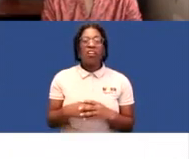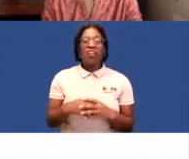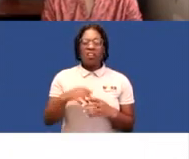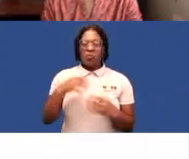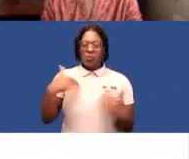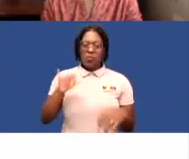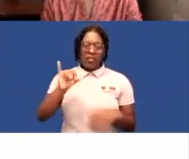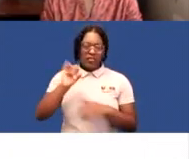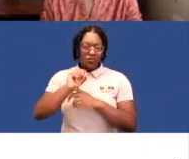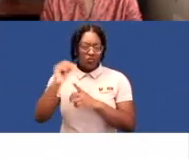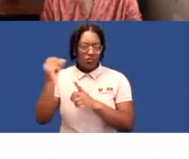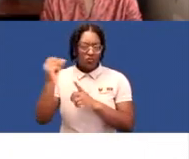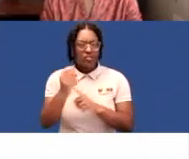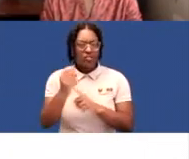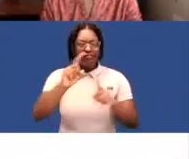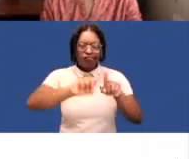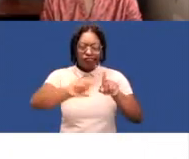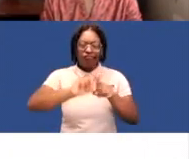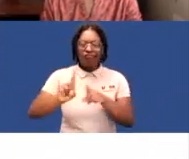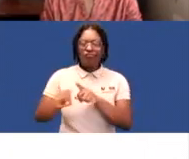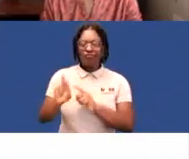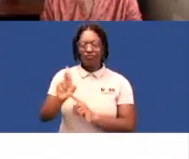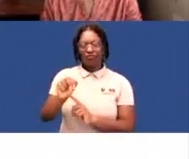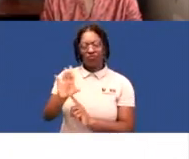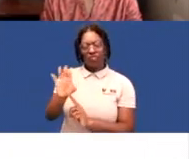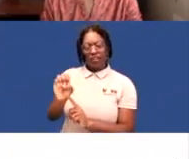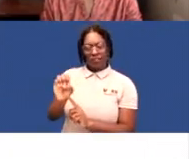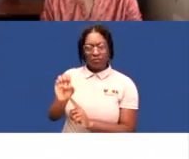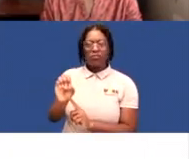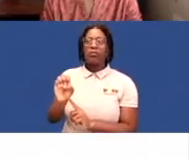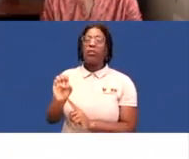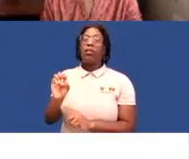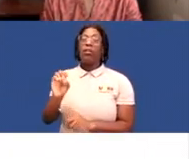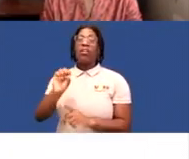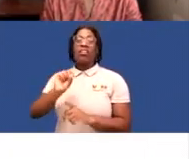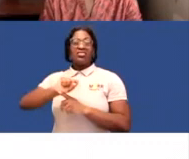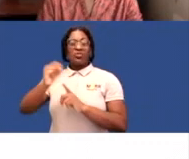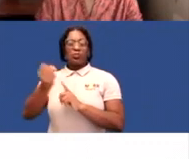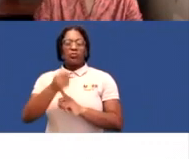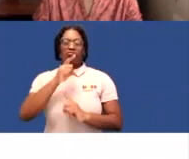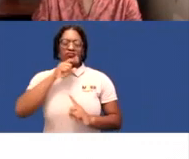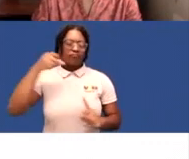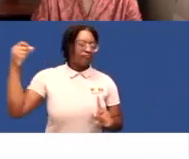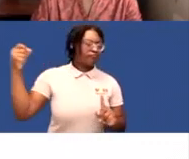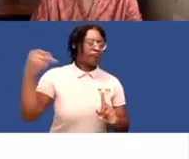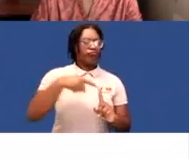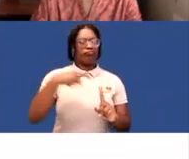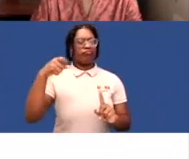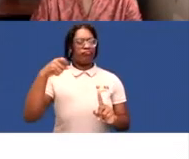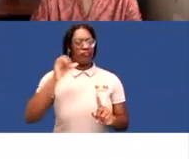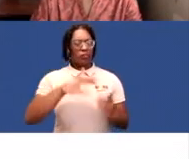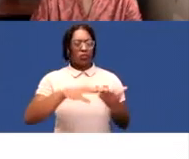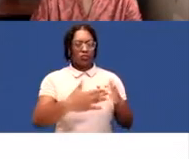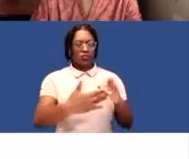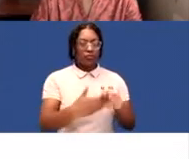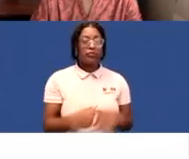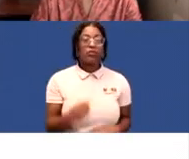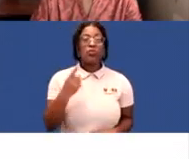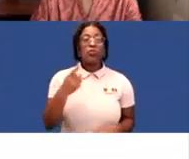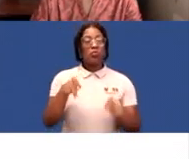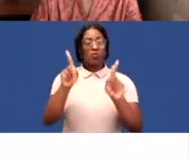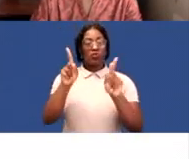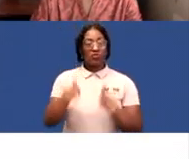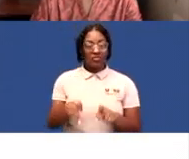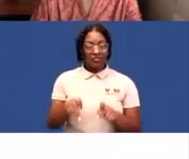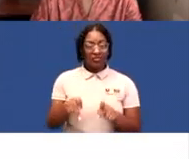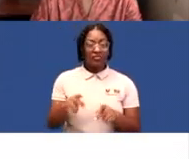and African-American activist in the community, had an established reputation and students believed they could